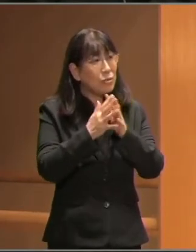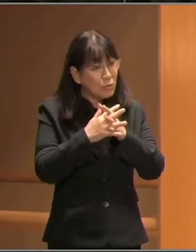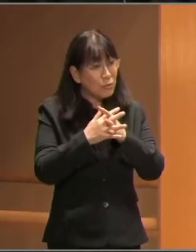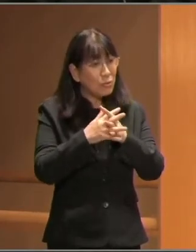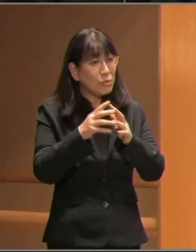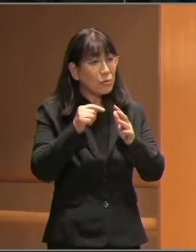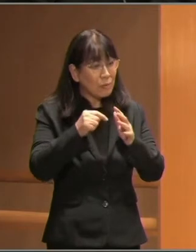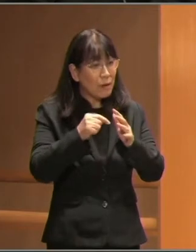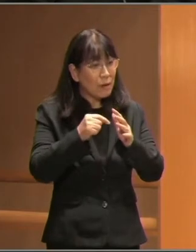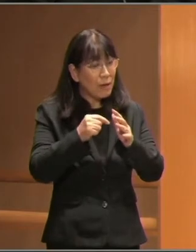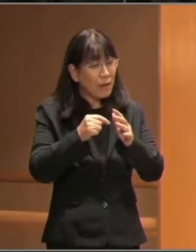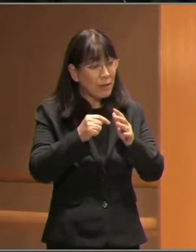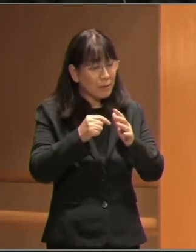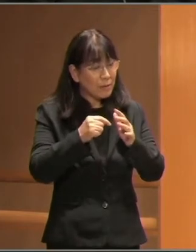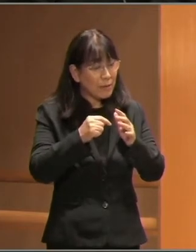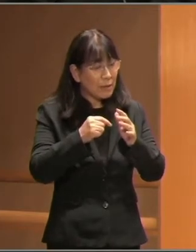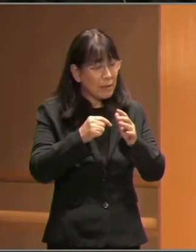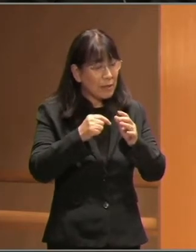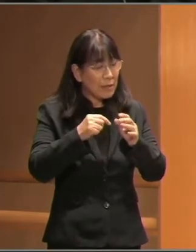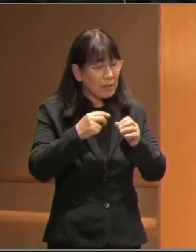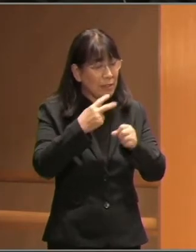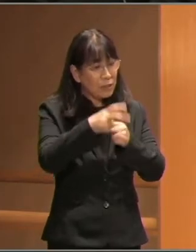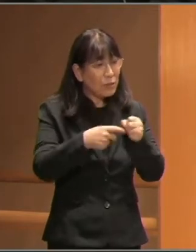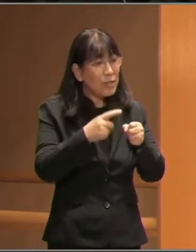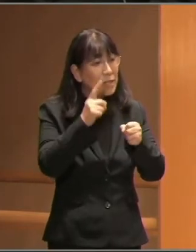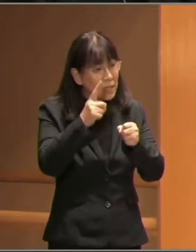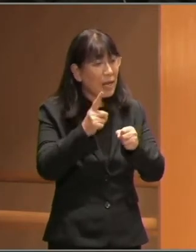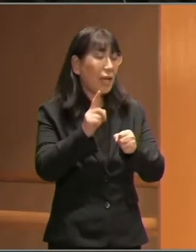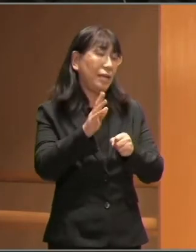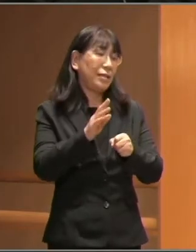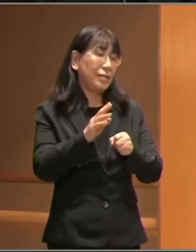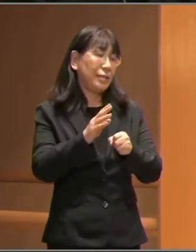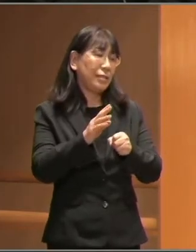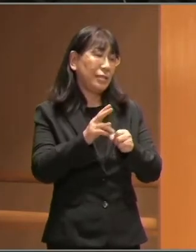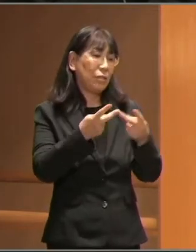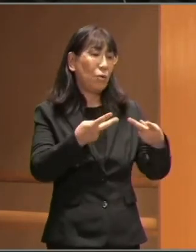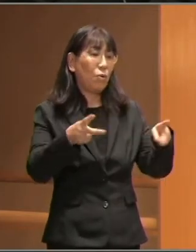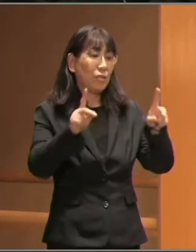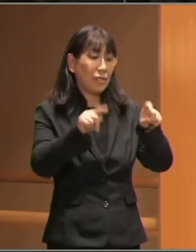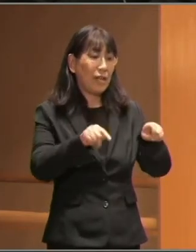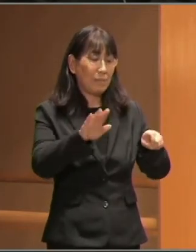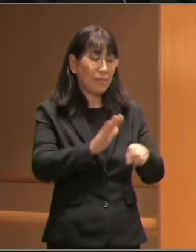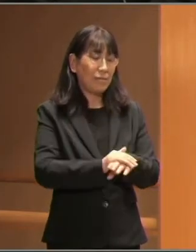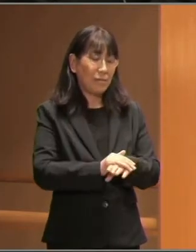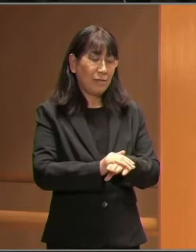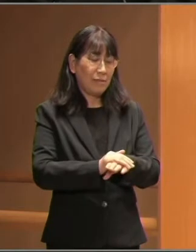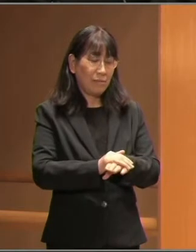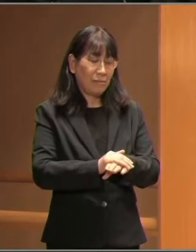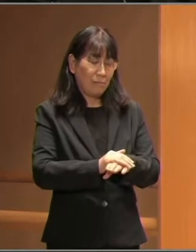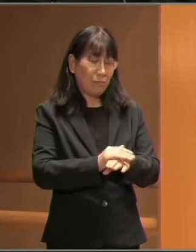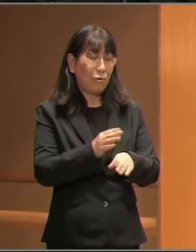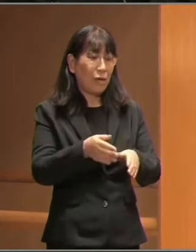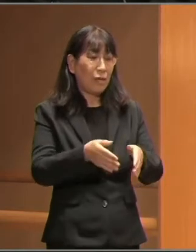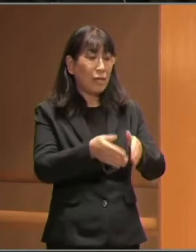this ceremony that is held once in every 20 years, which is called the